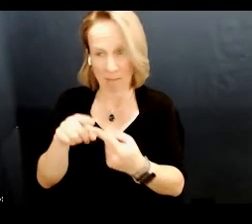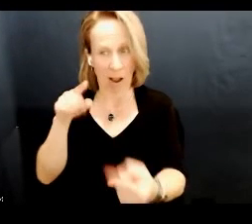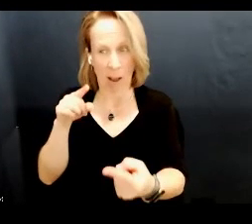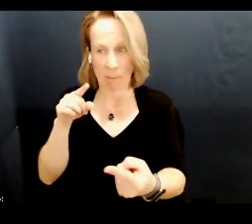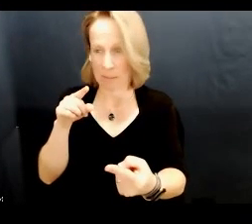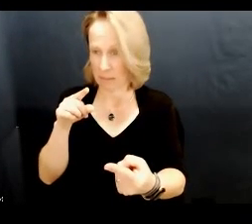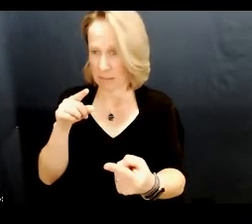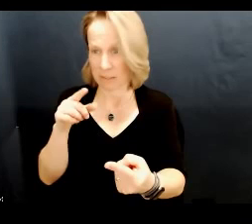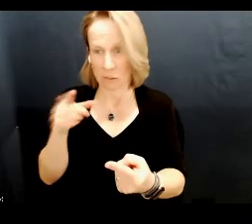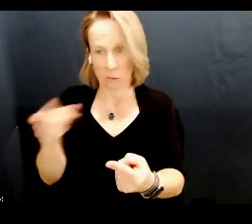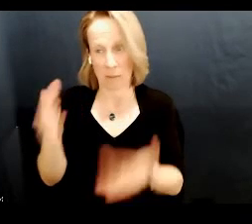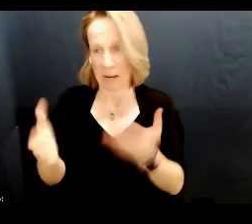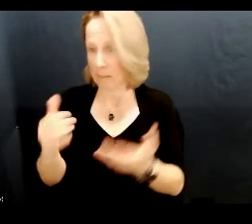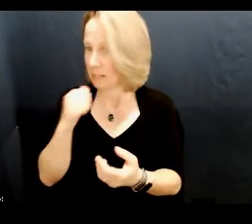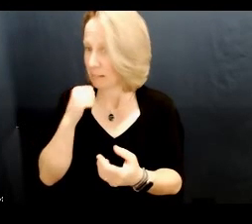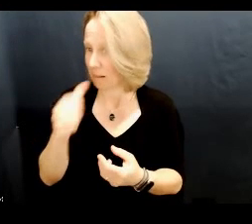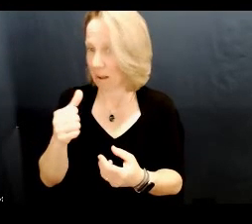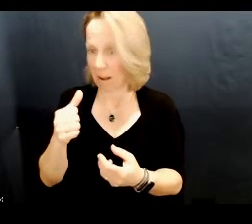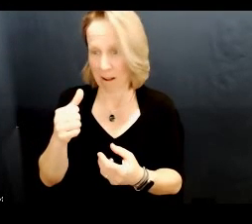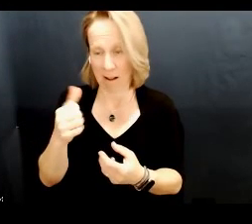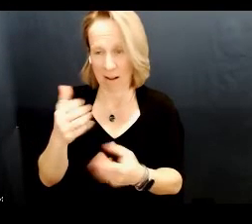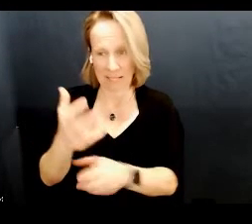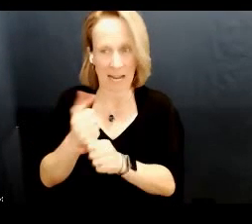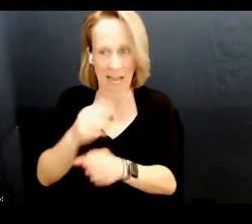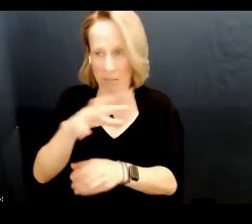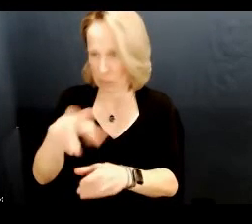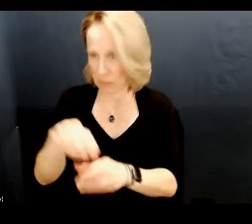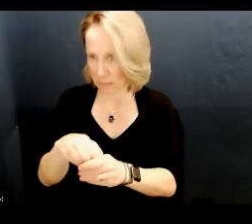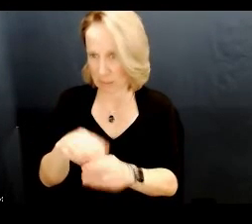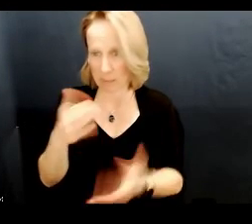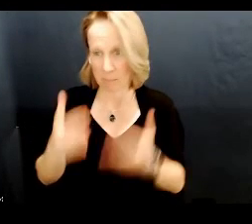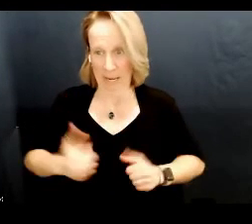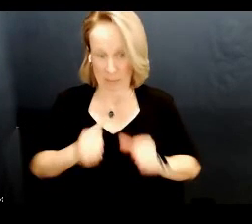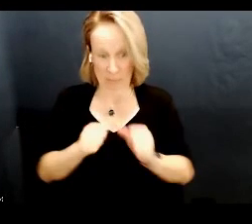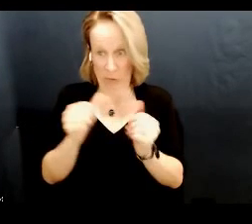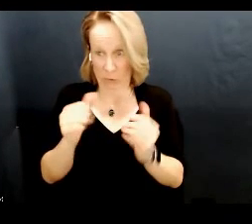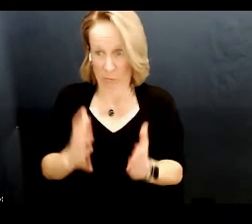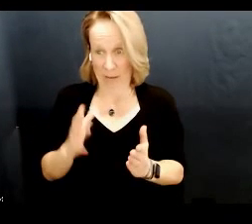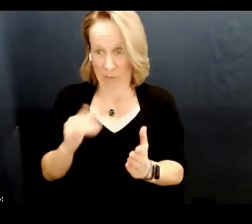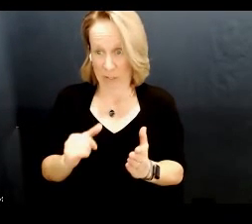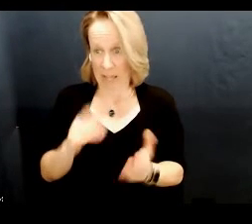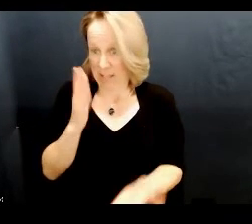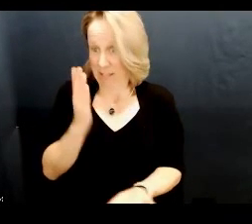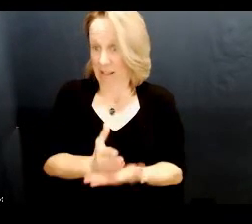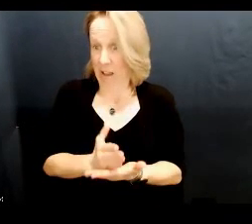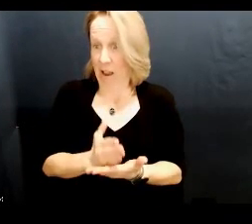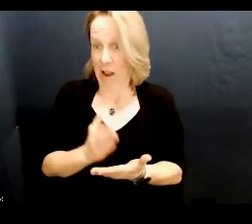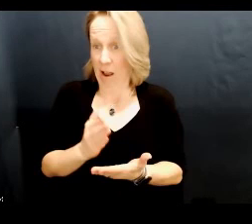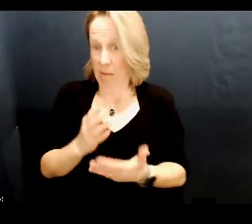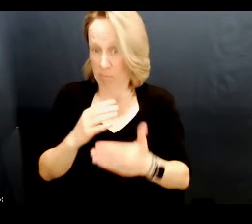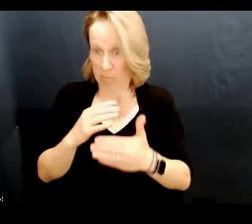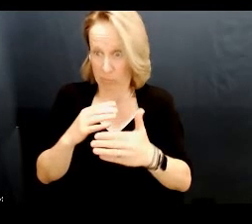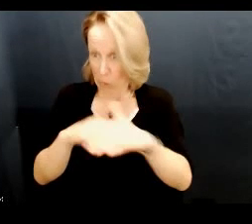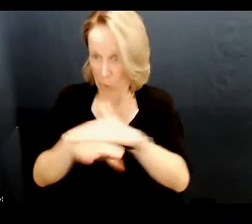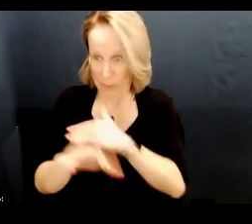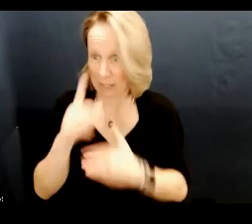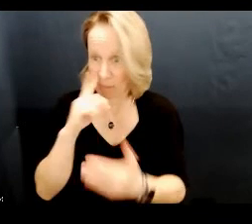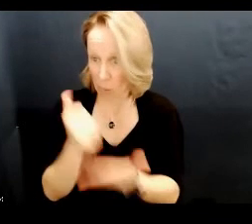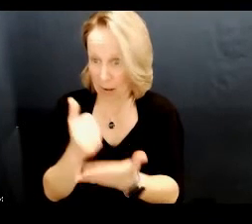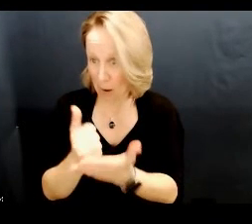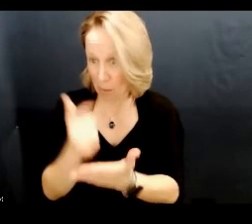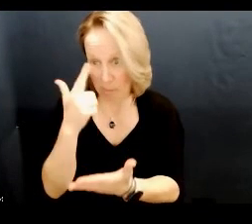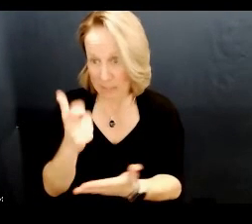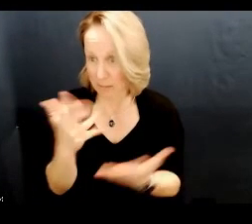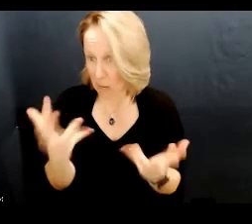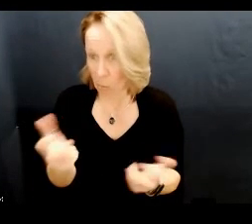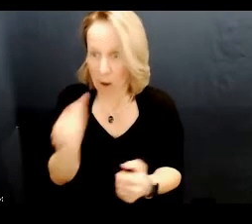get the participation that you want. You may get survivors who stop coming forward because they don't want their information disclosed in this